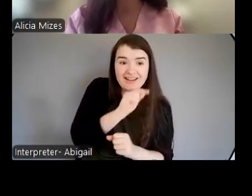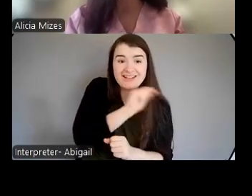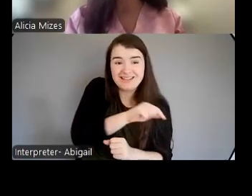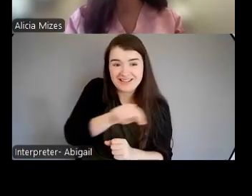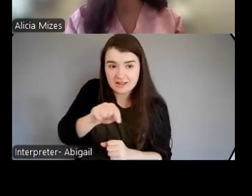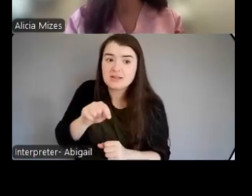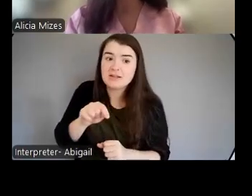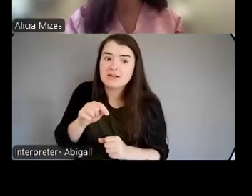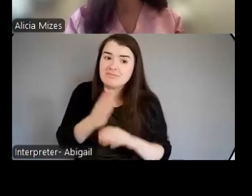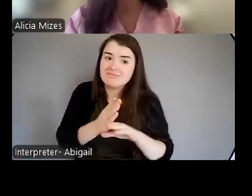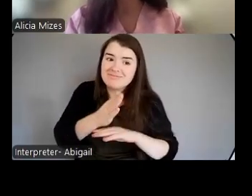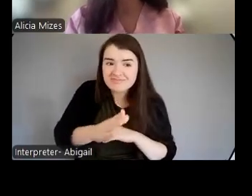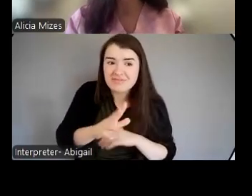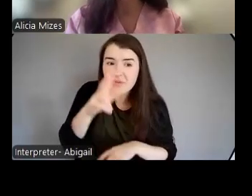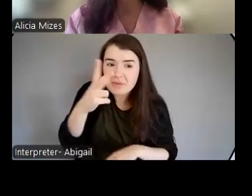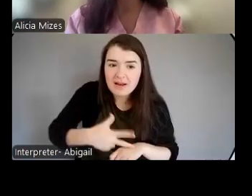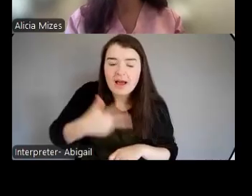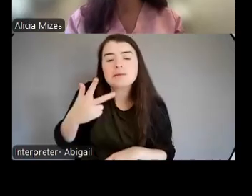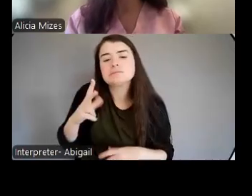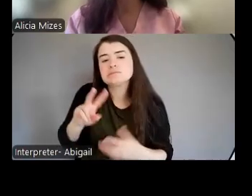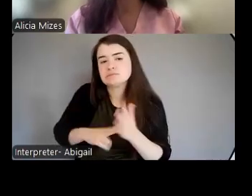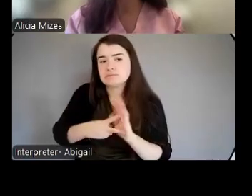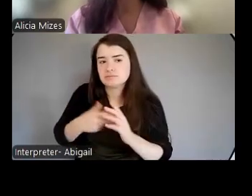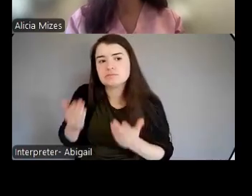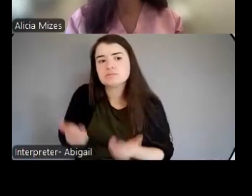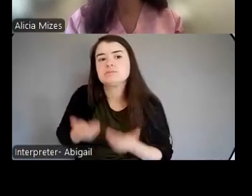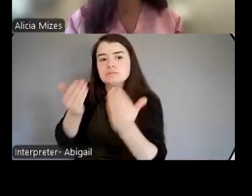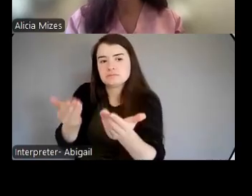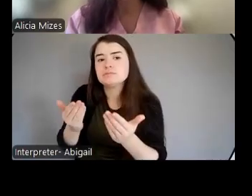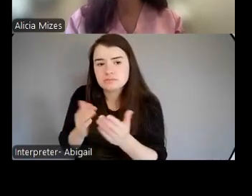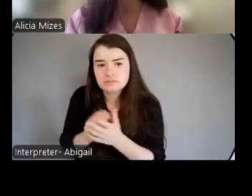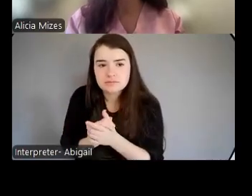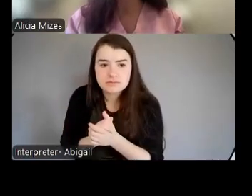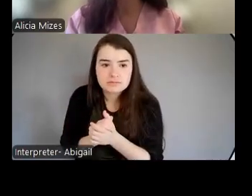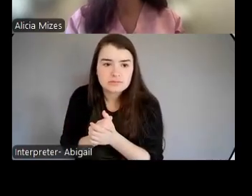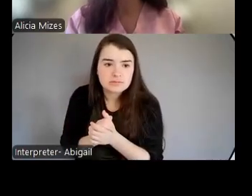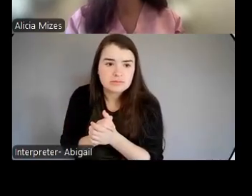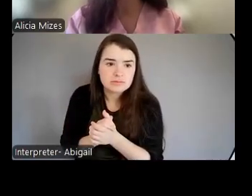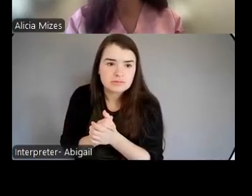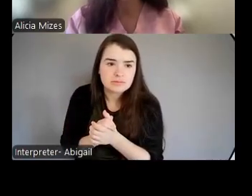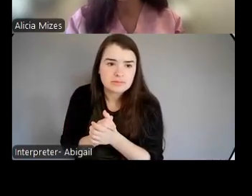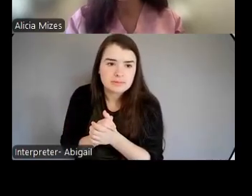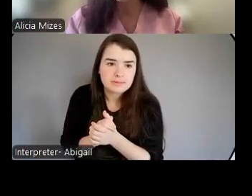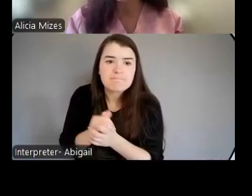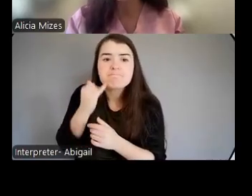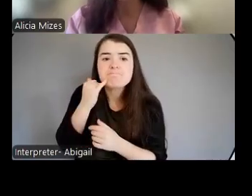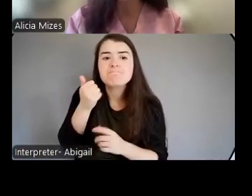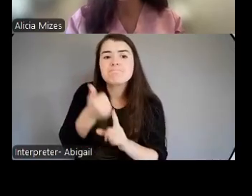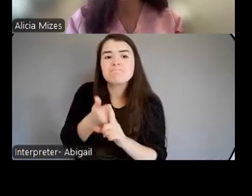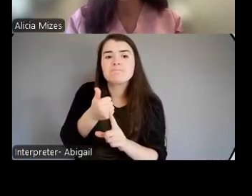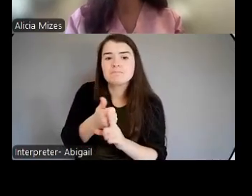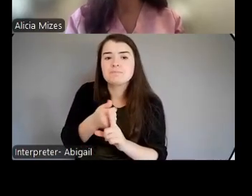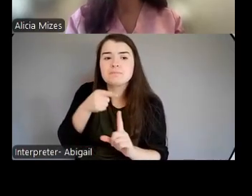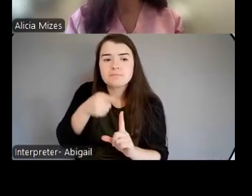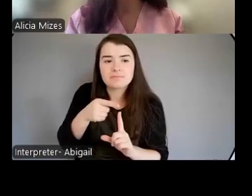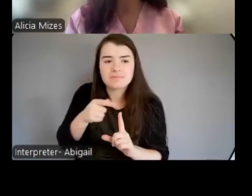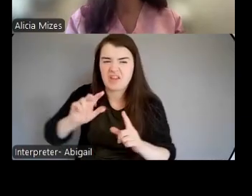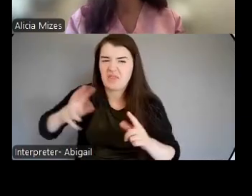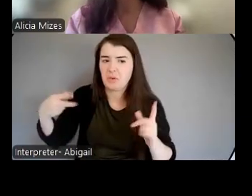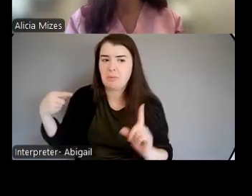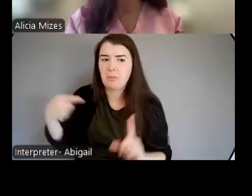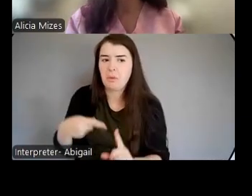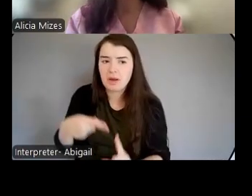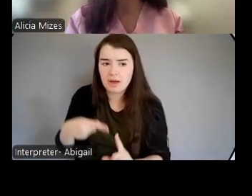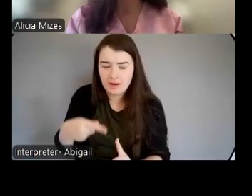mutated atypical intradermal tumor or a family history of mesothelioma, meningioma, or uveal, meaning eye melanoma, then these people